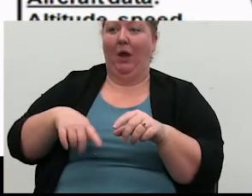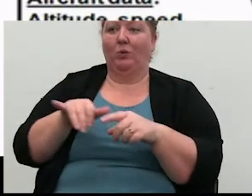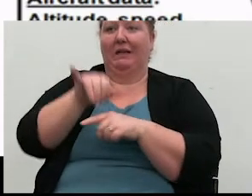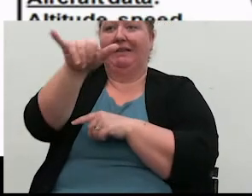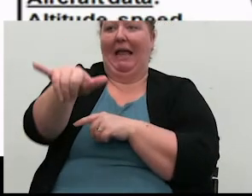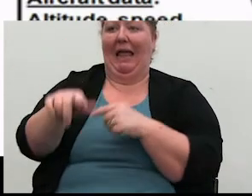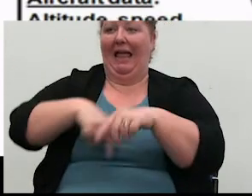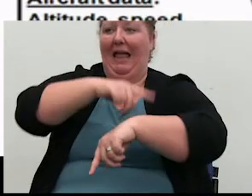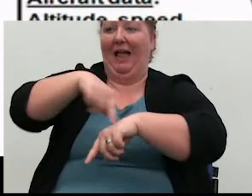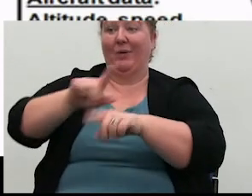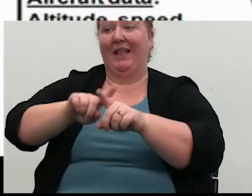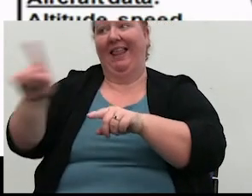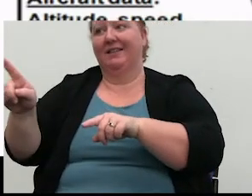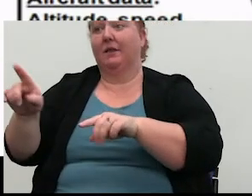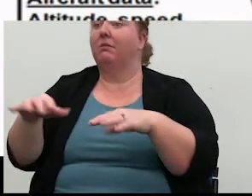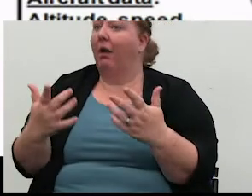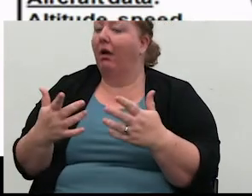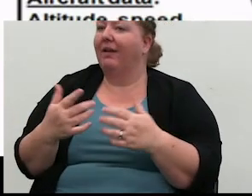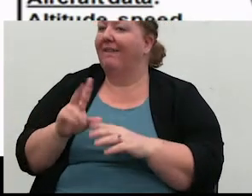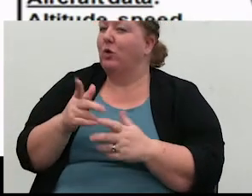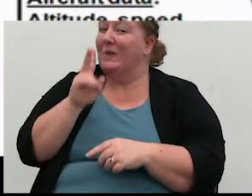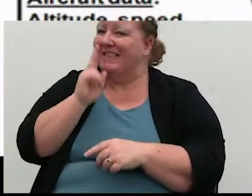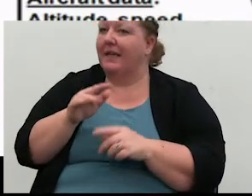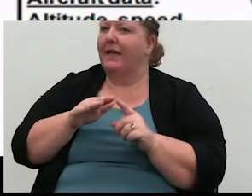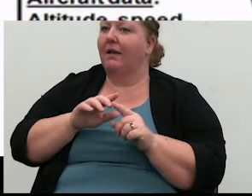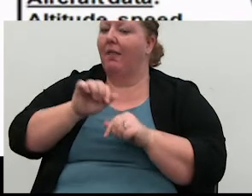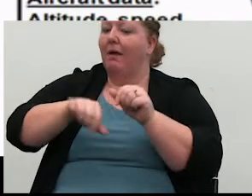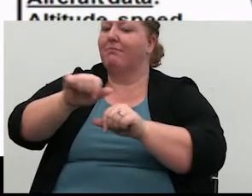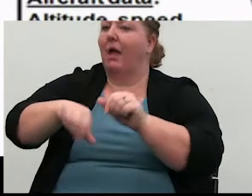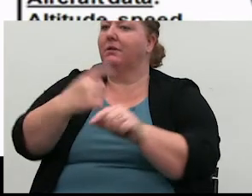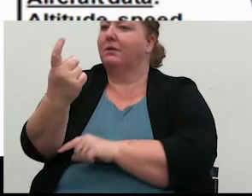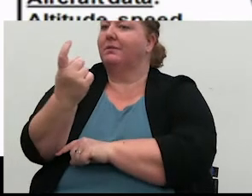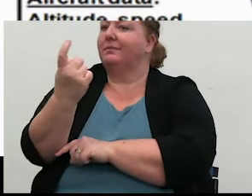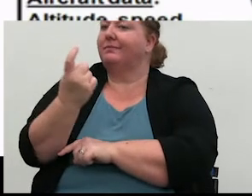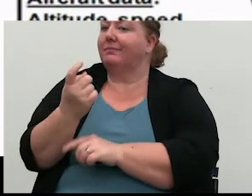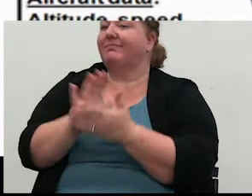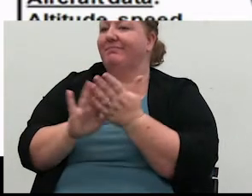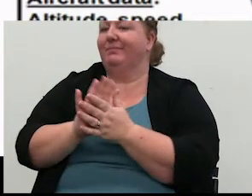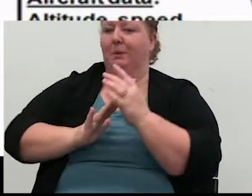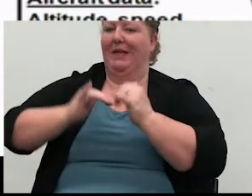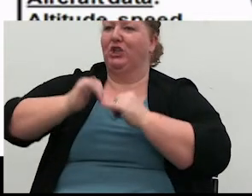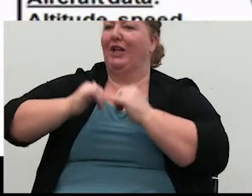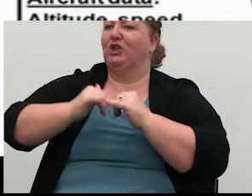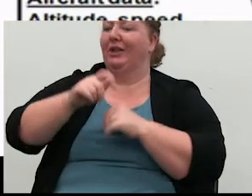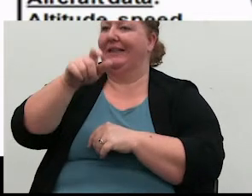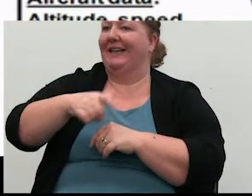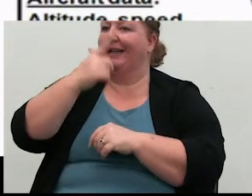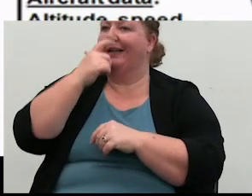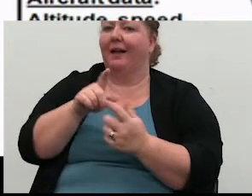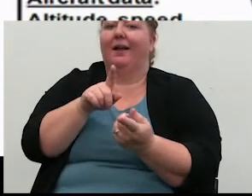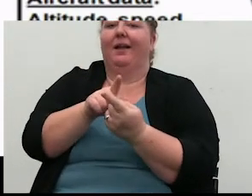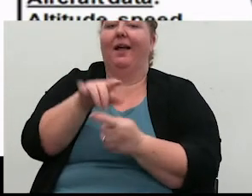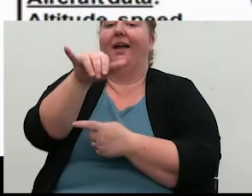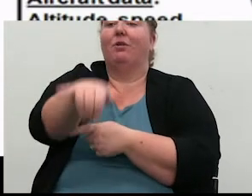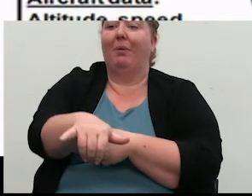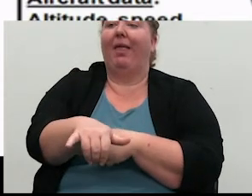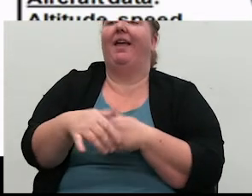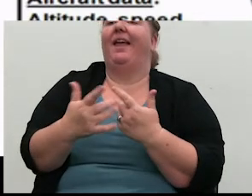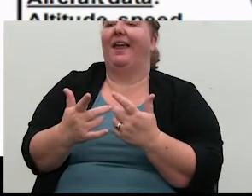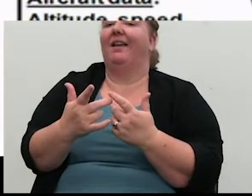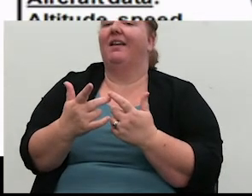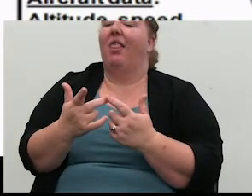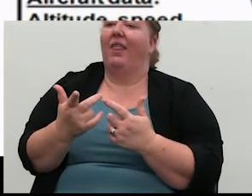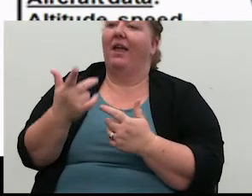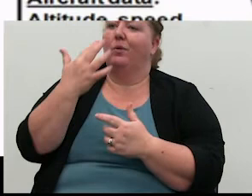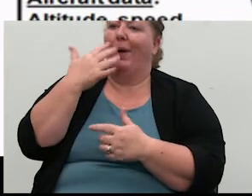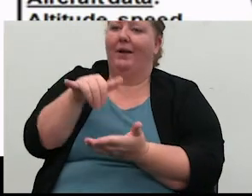later. But of course, if you see that pattern coming, then you can get an engineer out to meet the aeroplane when it's got a few hours on the